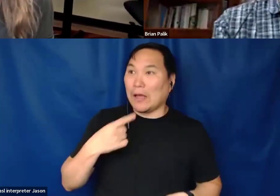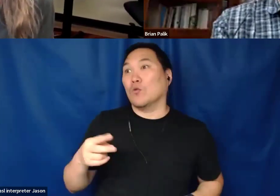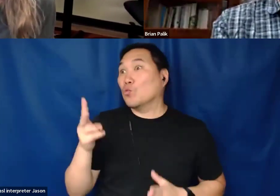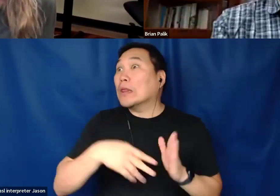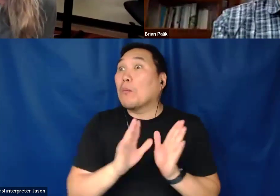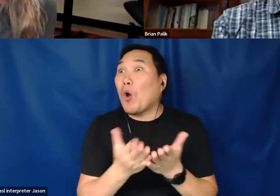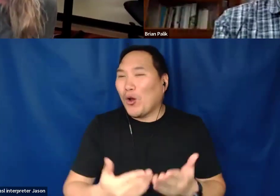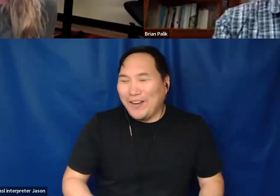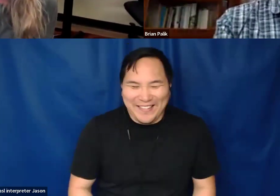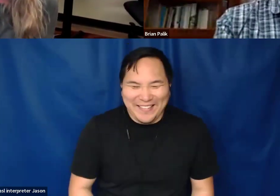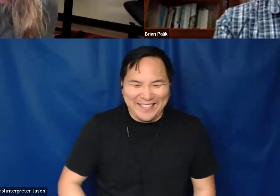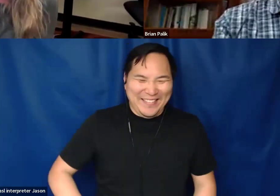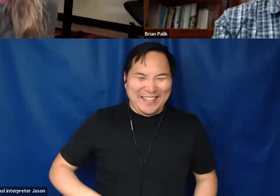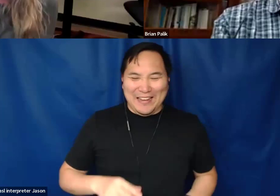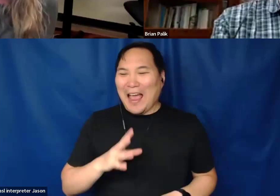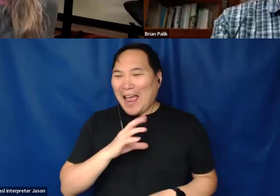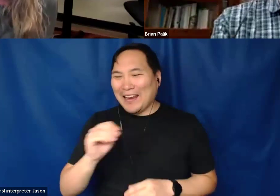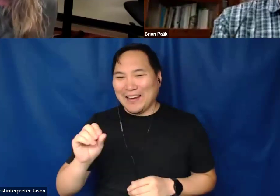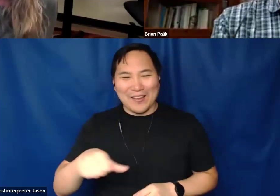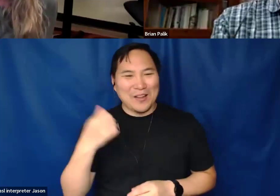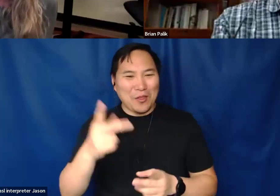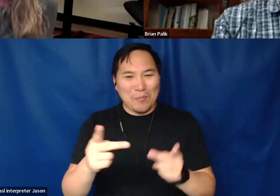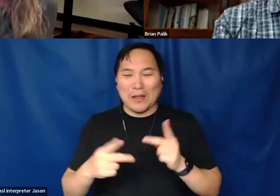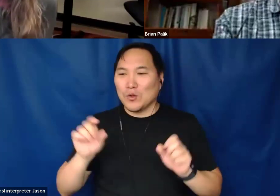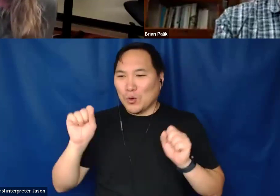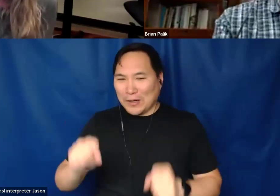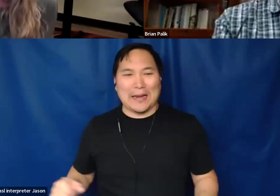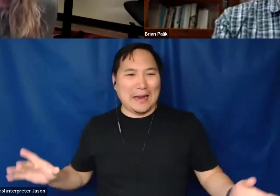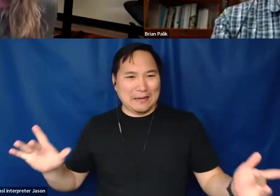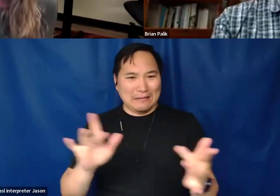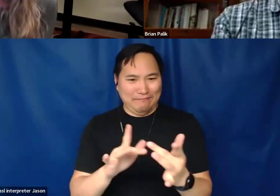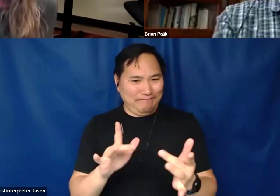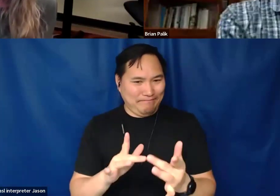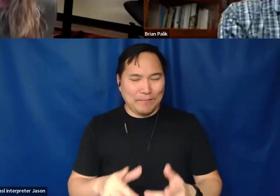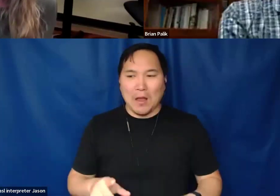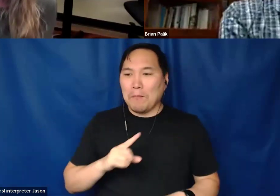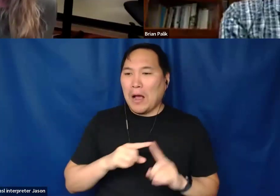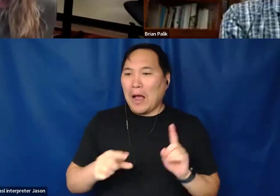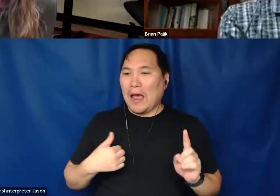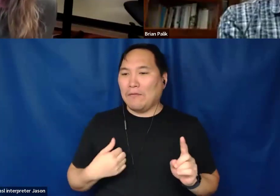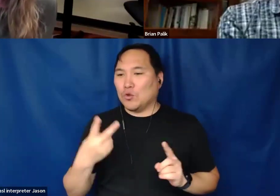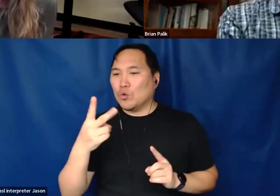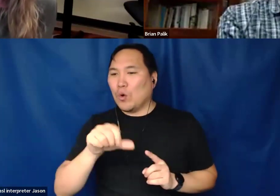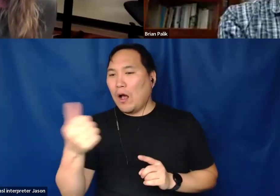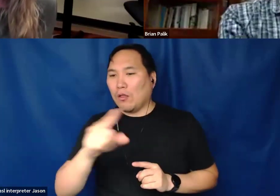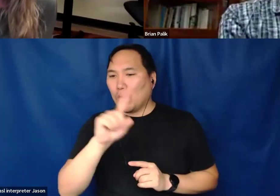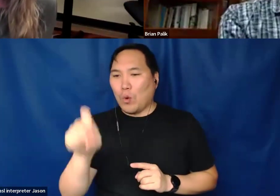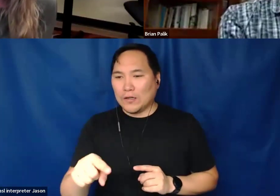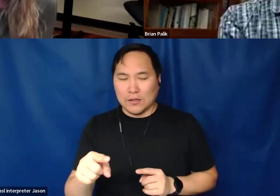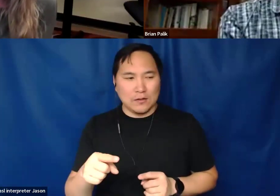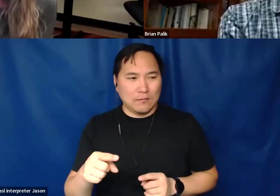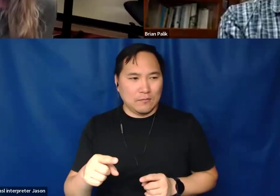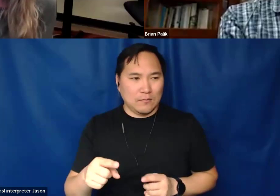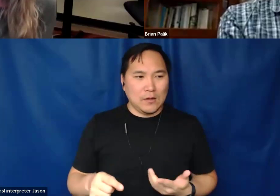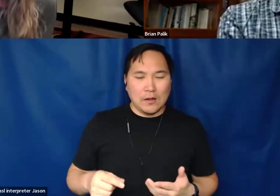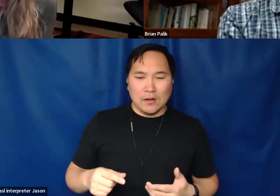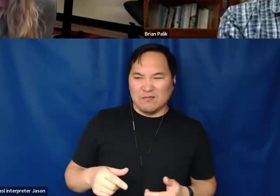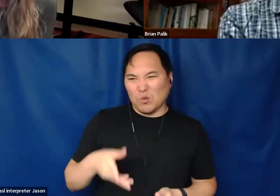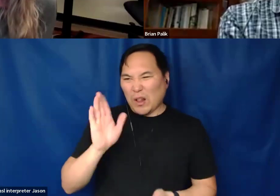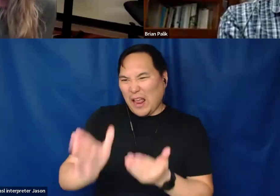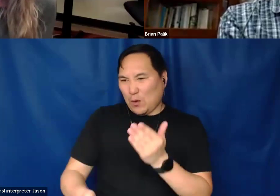done that, and there are some other places where you can access that information as well. I'm going to pick two questions to close us out that